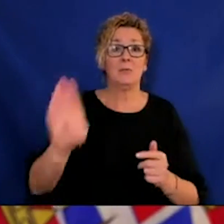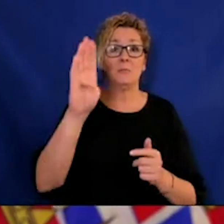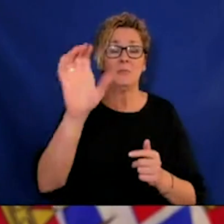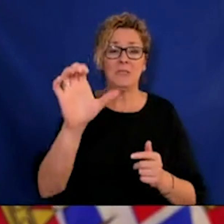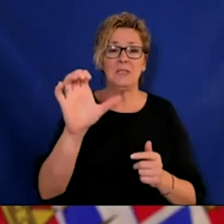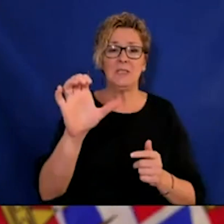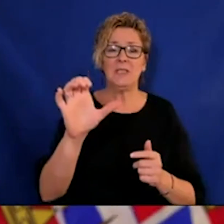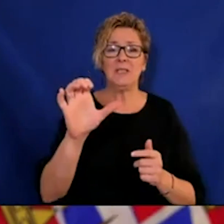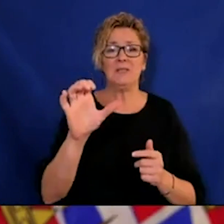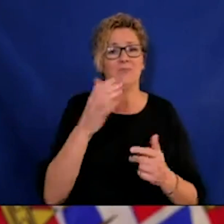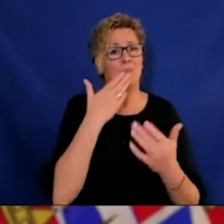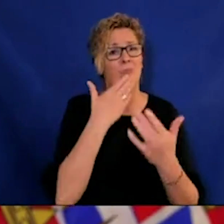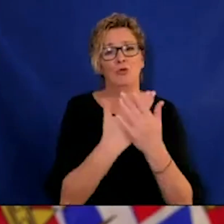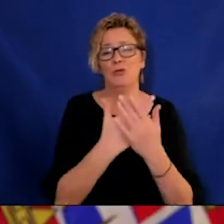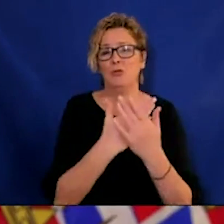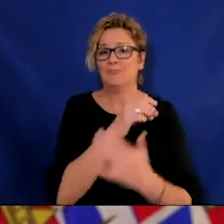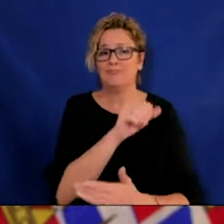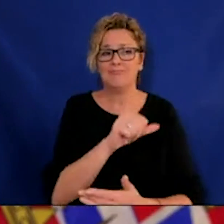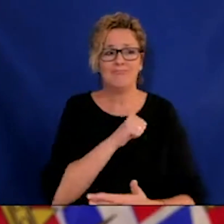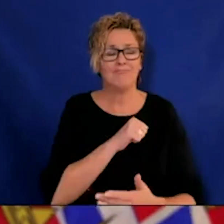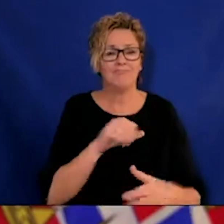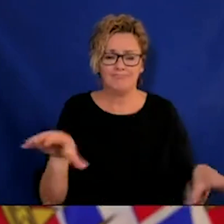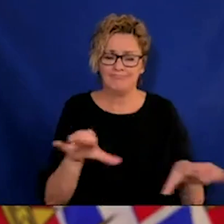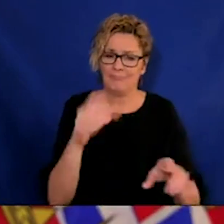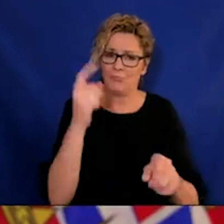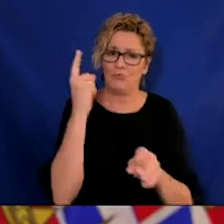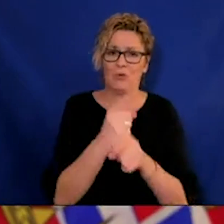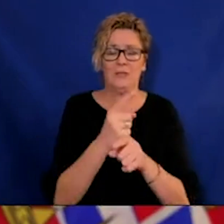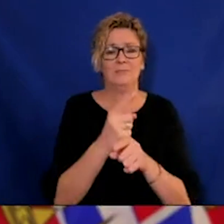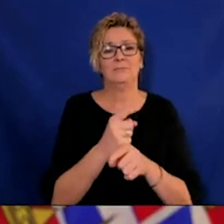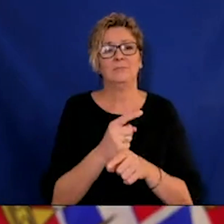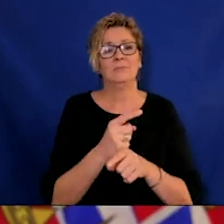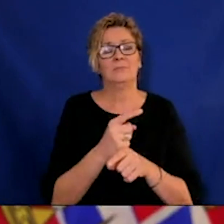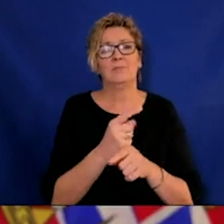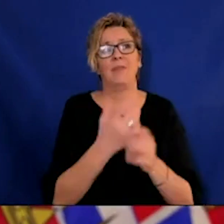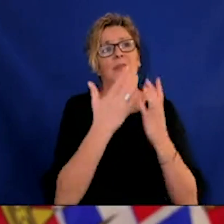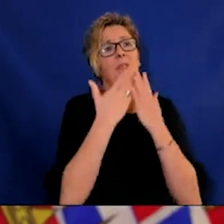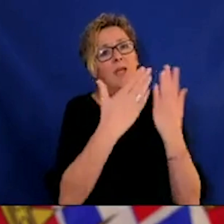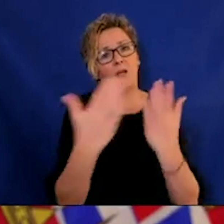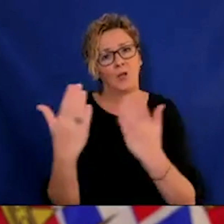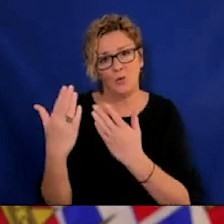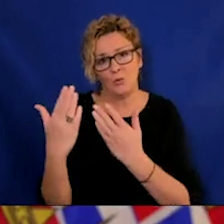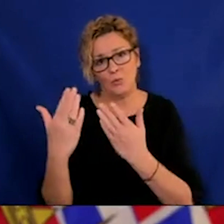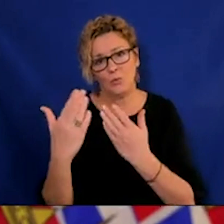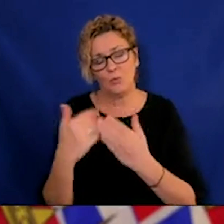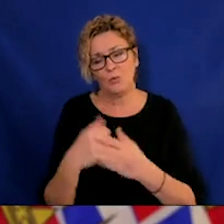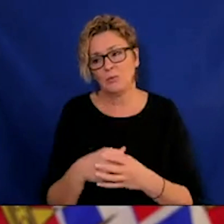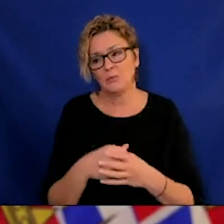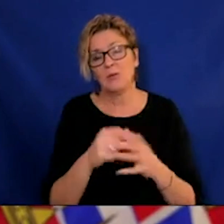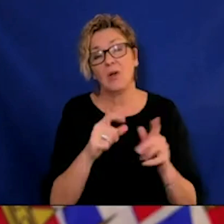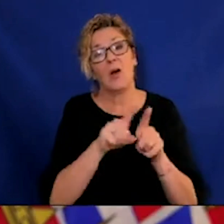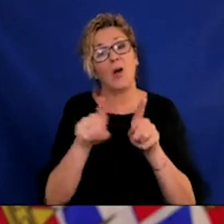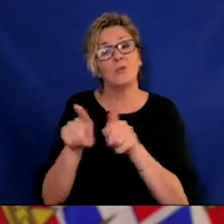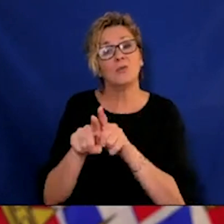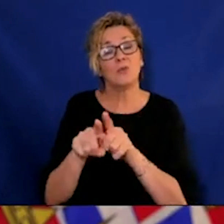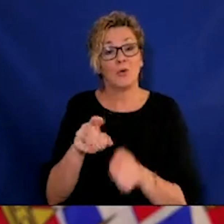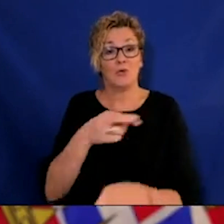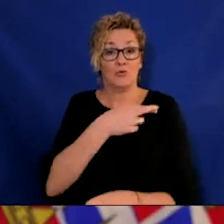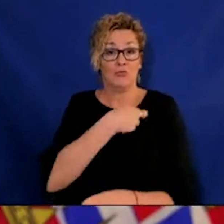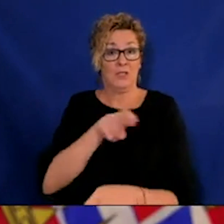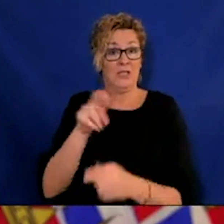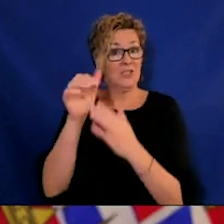I thank you, and especially I want to reach out and thank the faith leaders who are supporting their